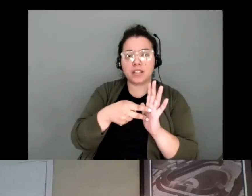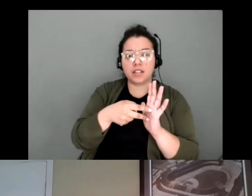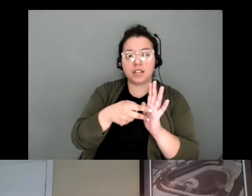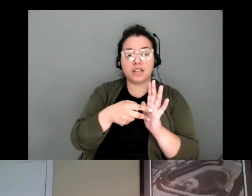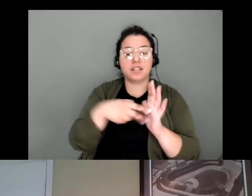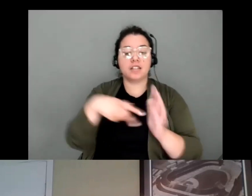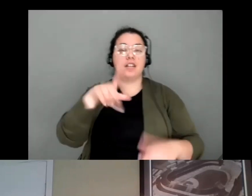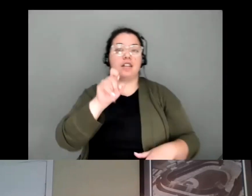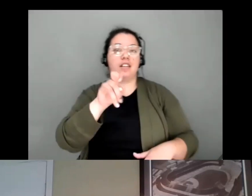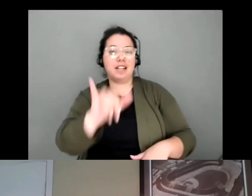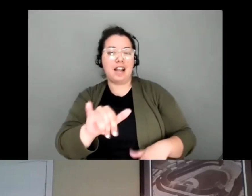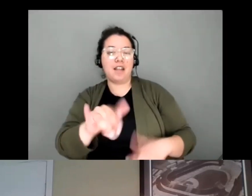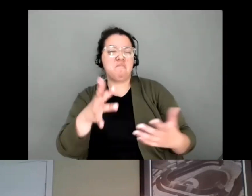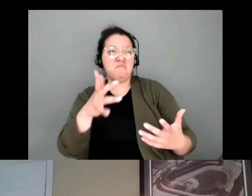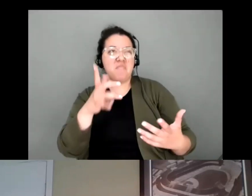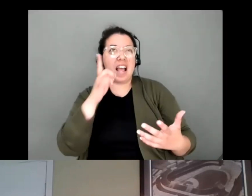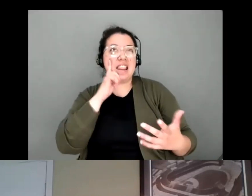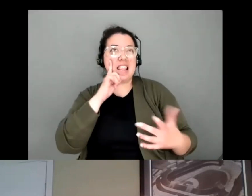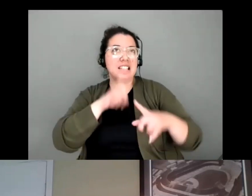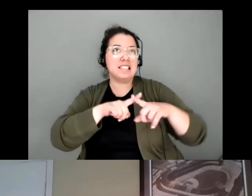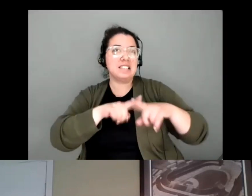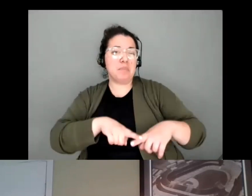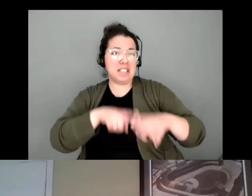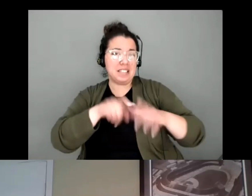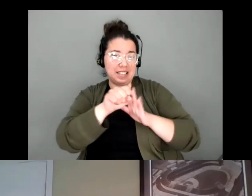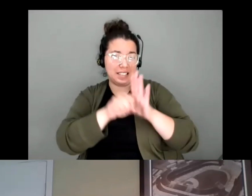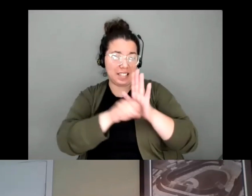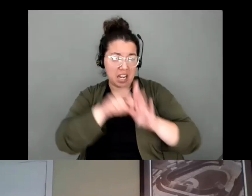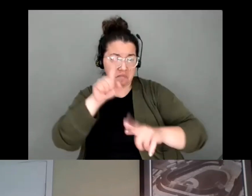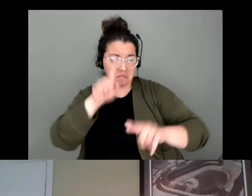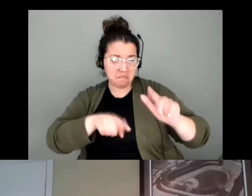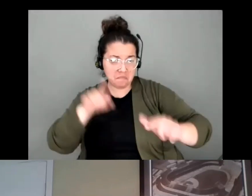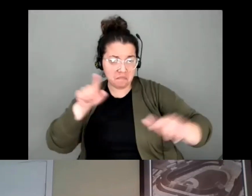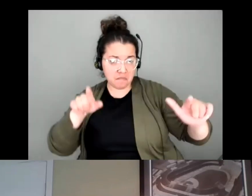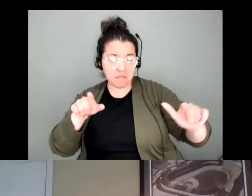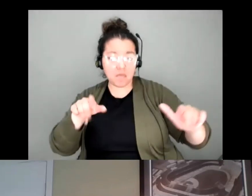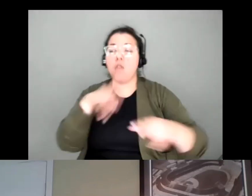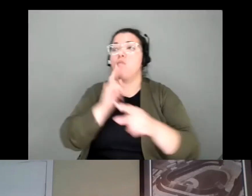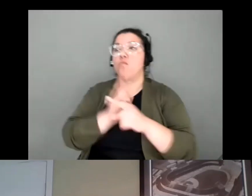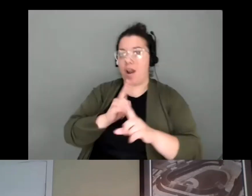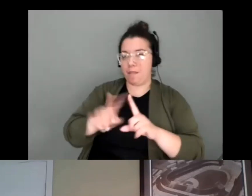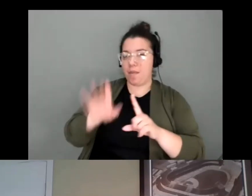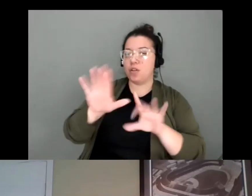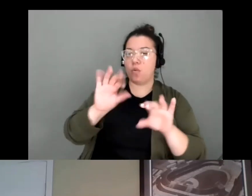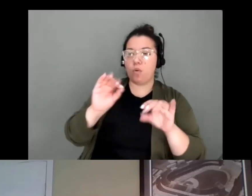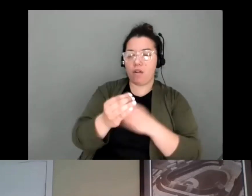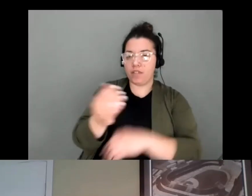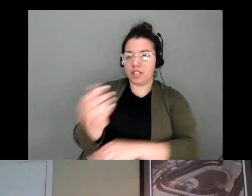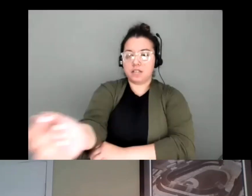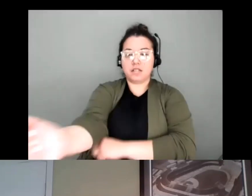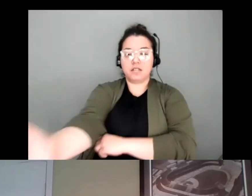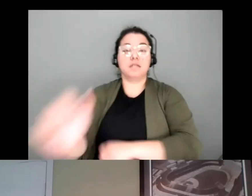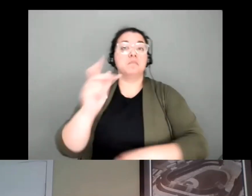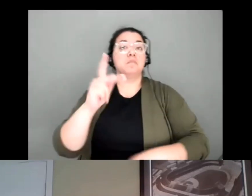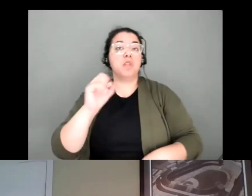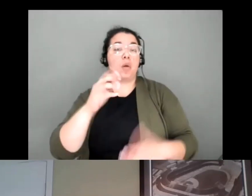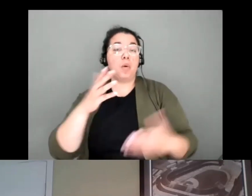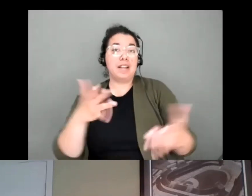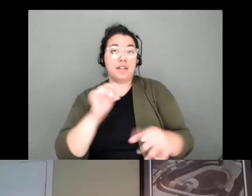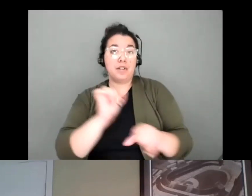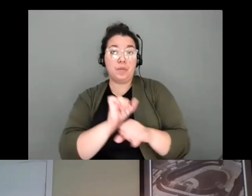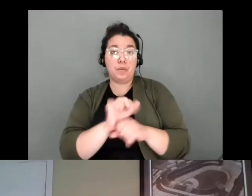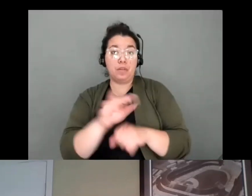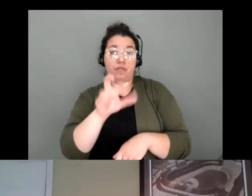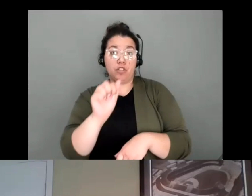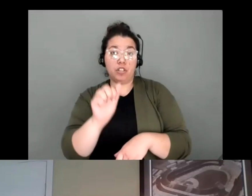I think it might vary by state. Sure, in your office. Right. So as a realtor in Virginia, you're an